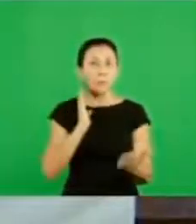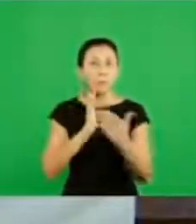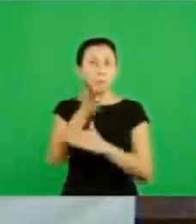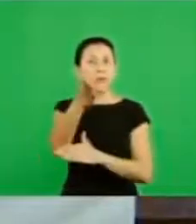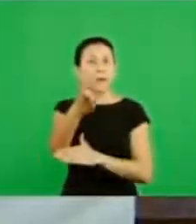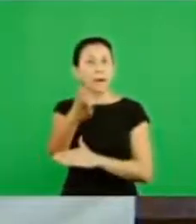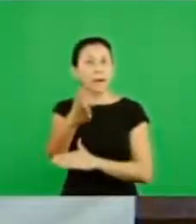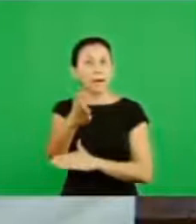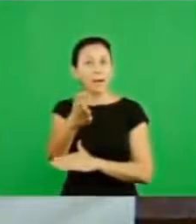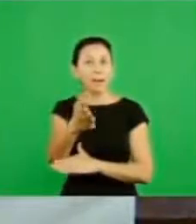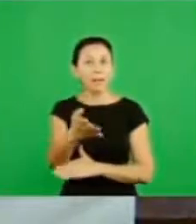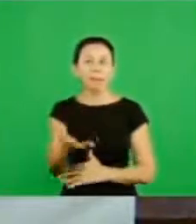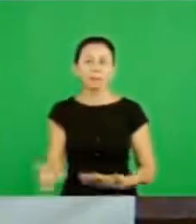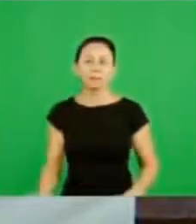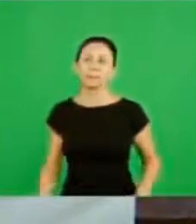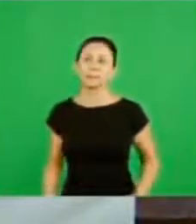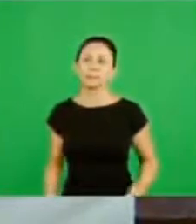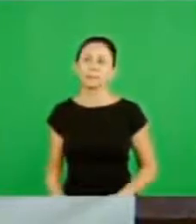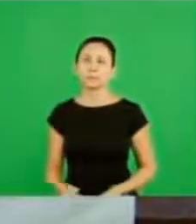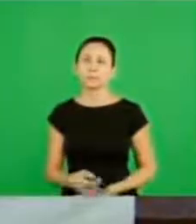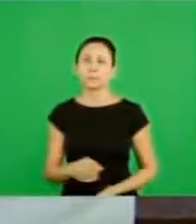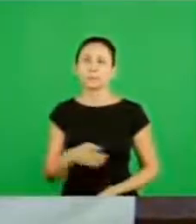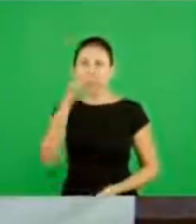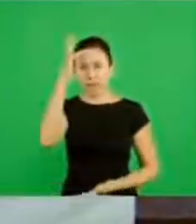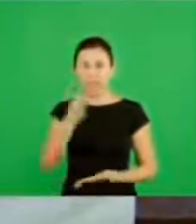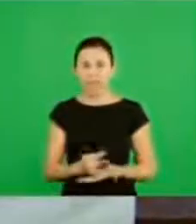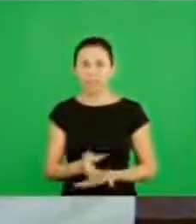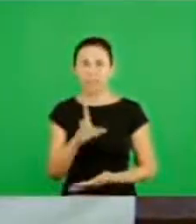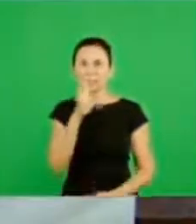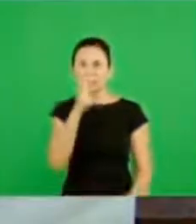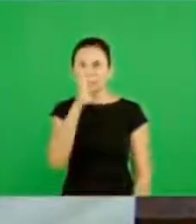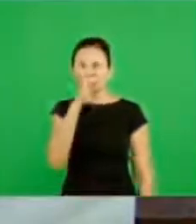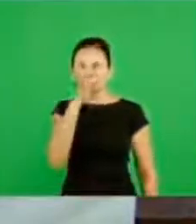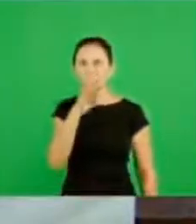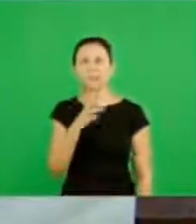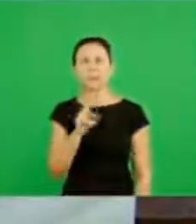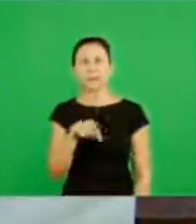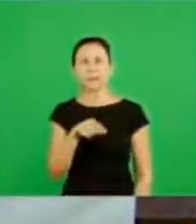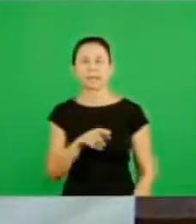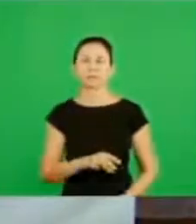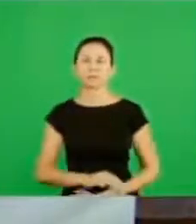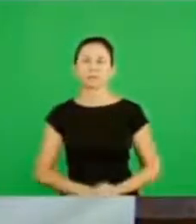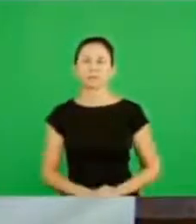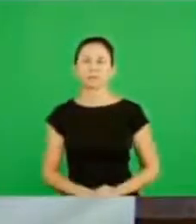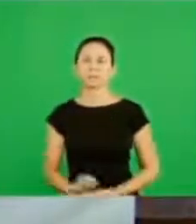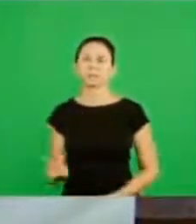He did the SATs, you know, 13 times and finally got